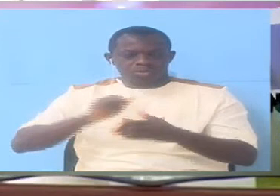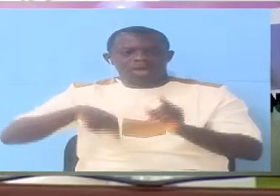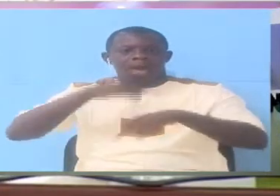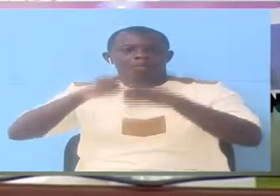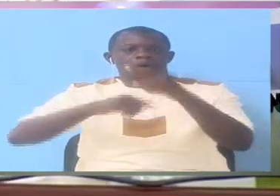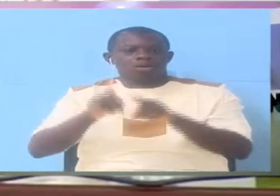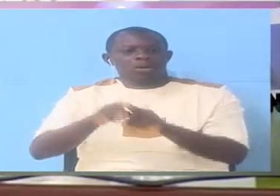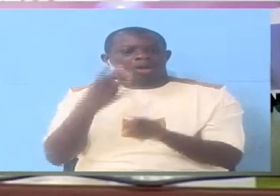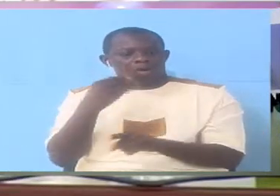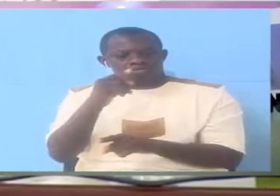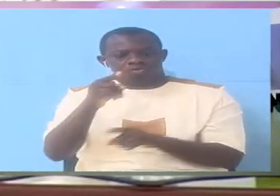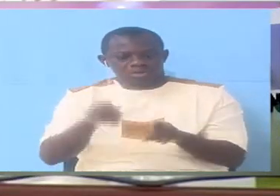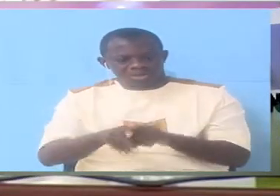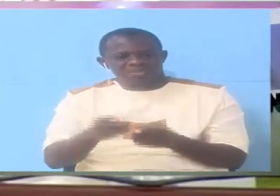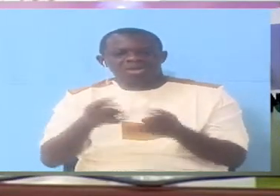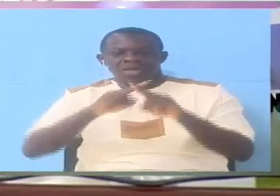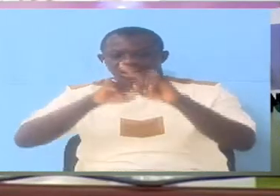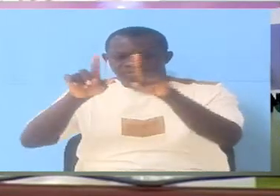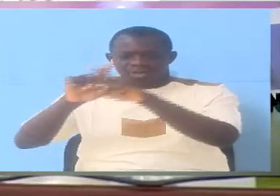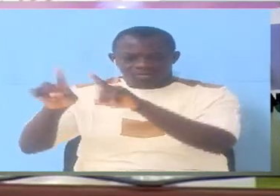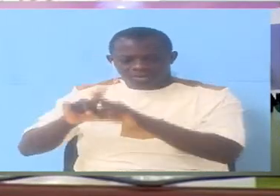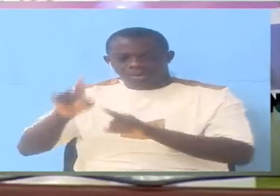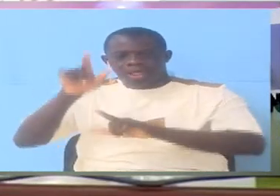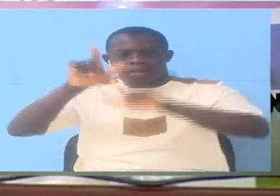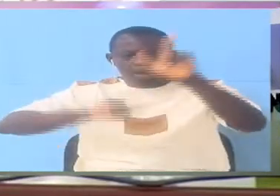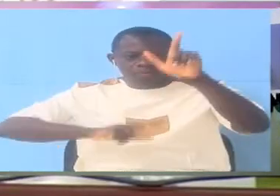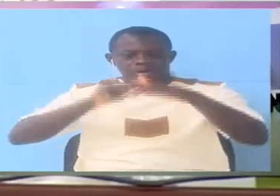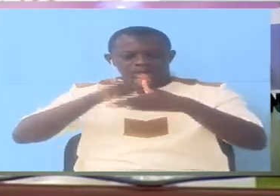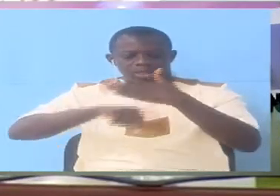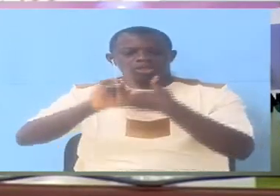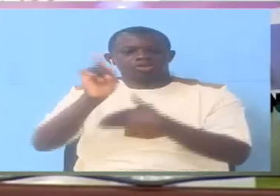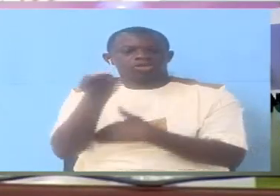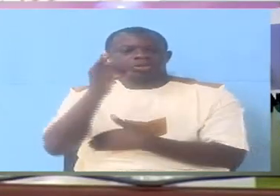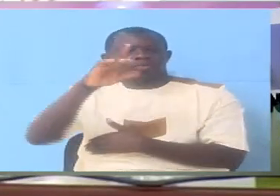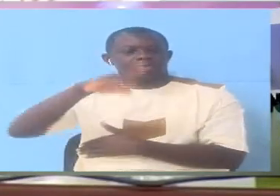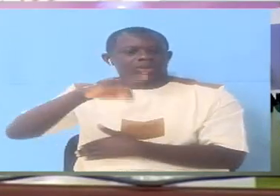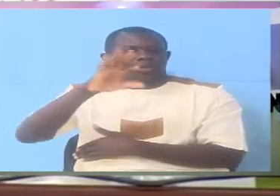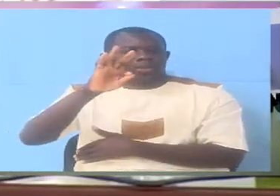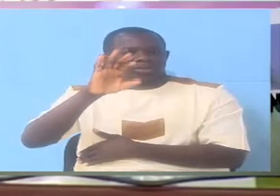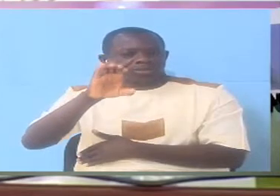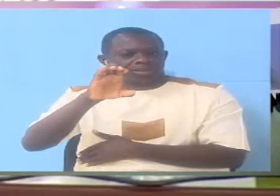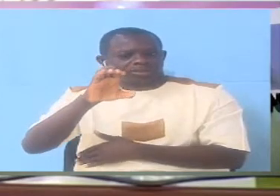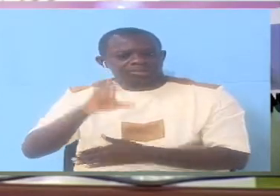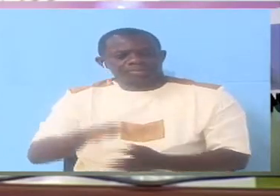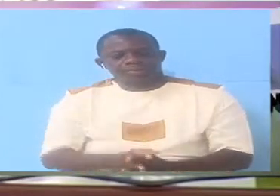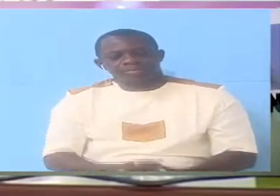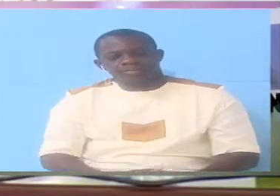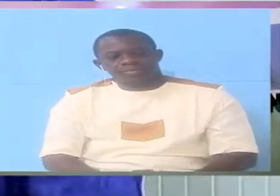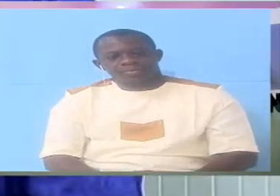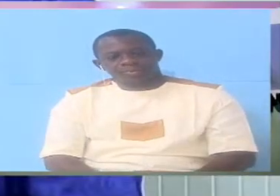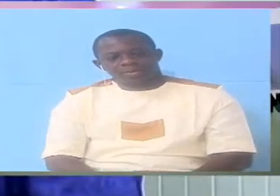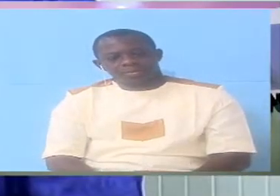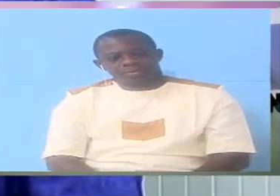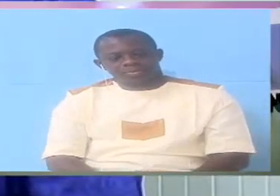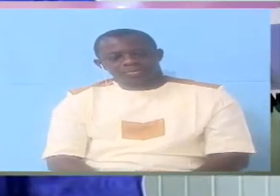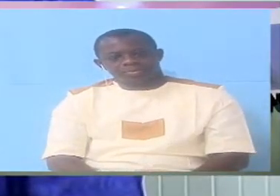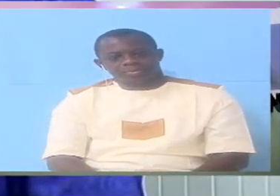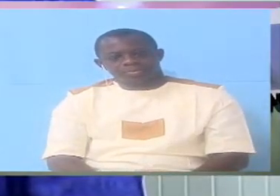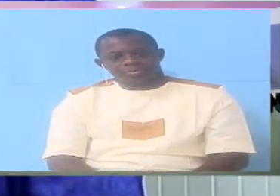in GPTC. Silang afonyeng ilaita makamo lata nya to kisotono ranyadi le